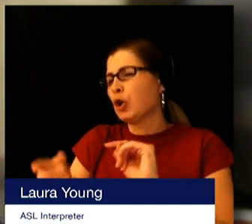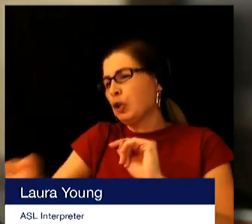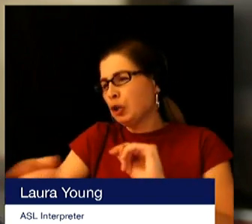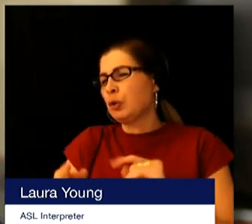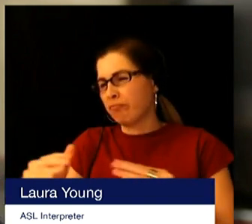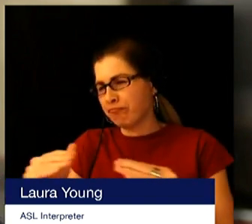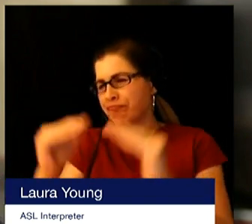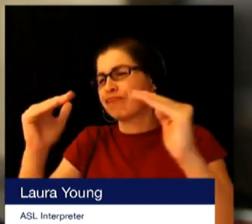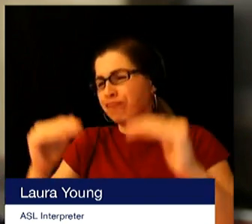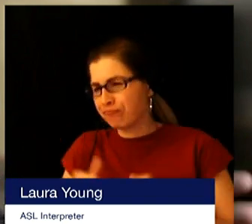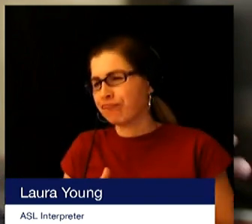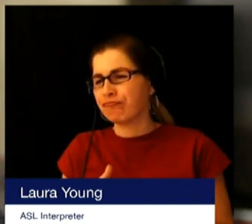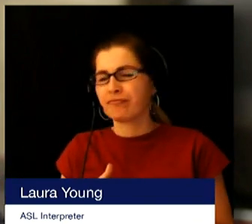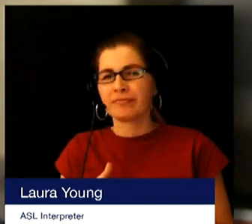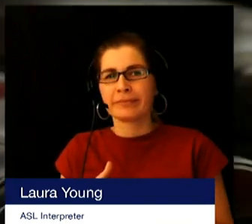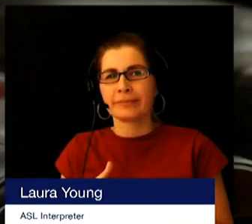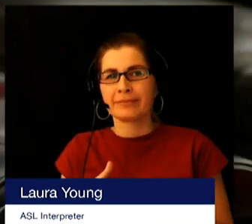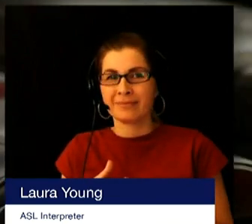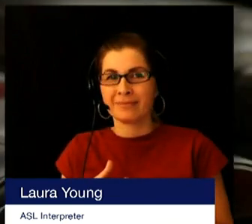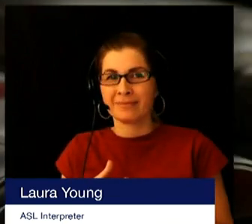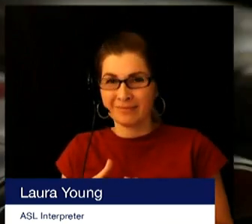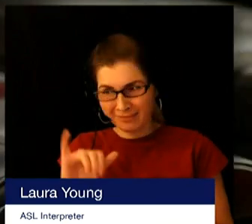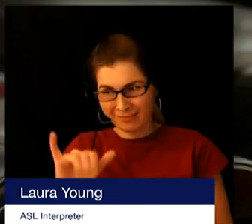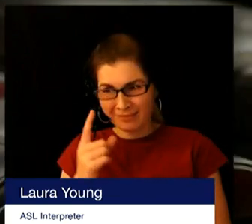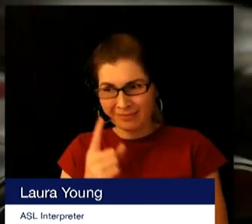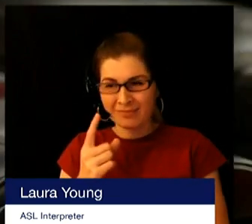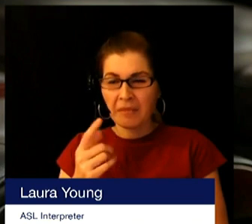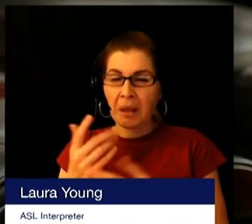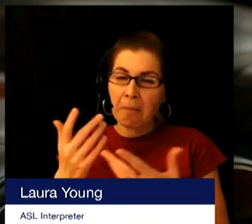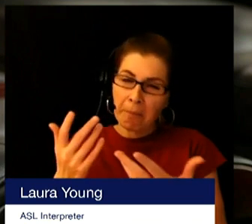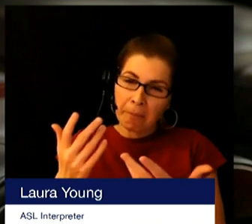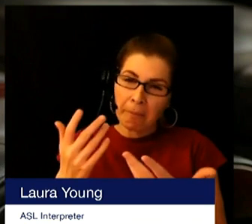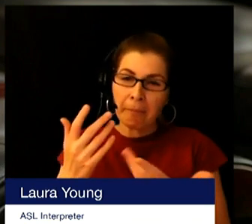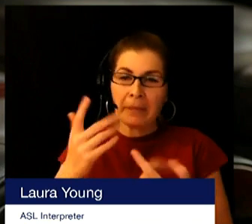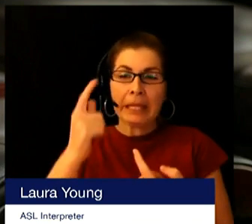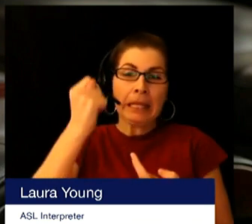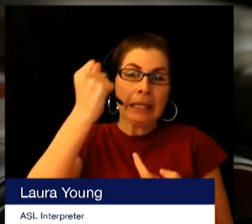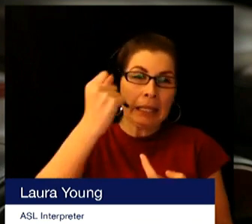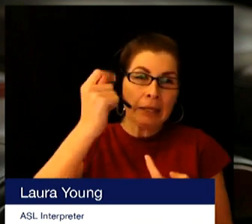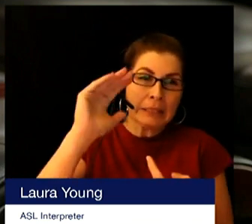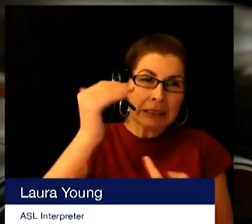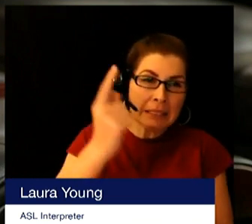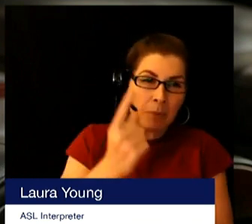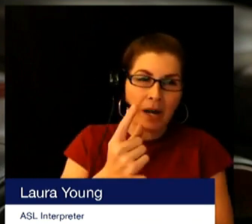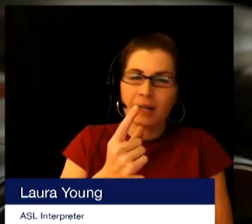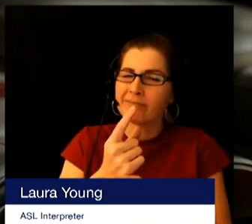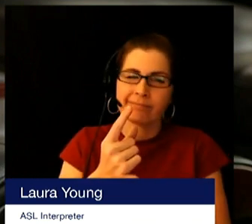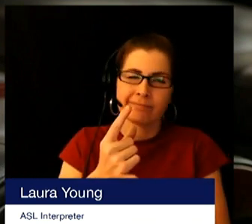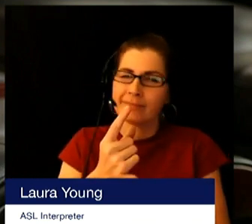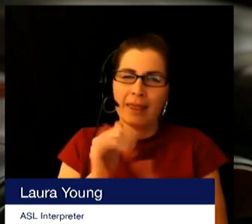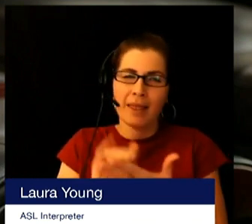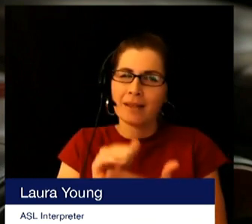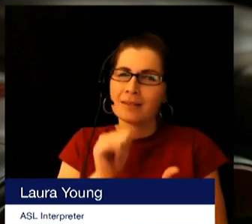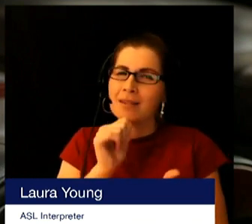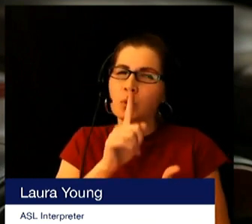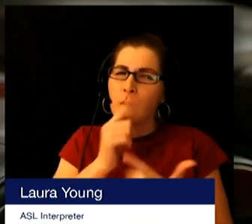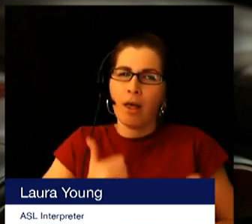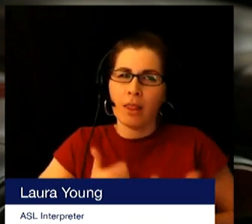know, again, it in theory, maybe, but that's just not reality. You know, we're more complex than that.